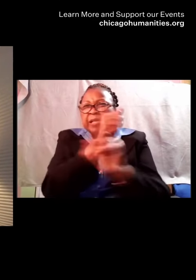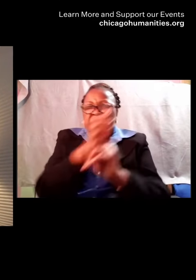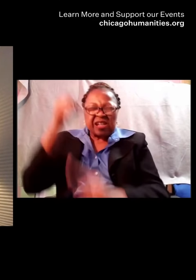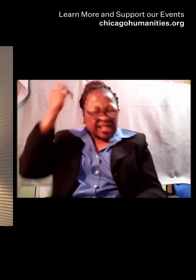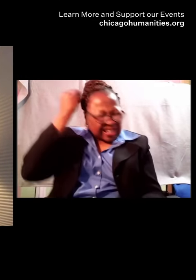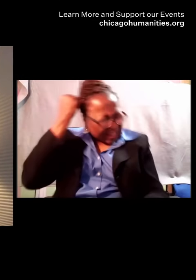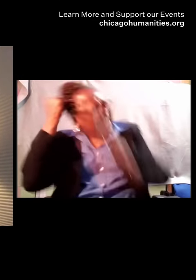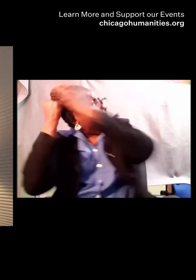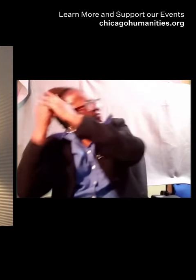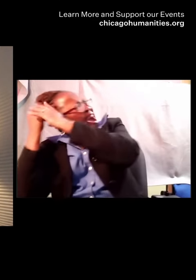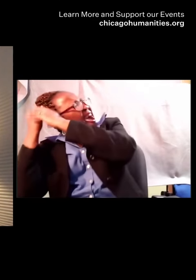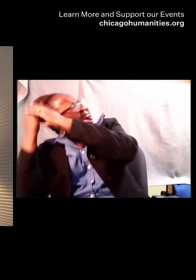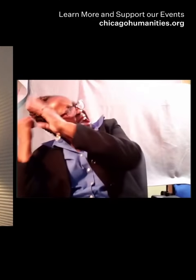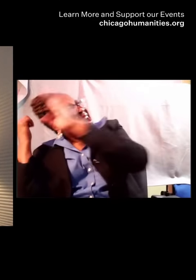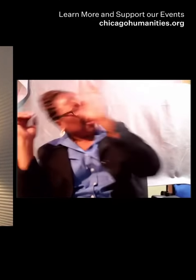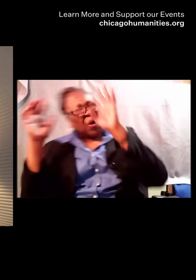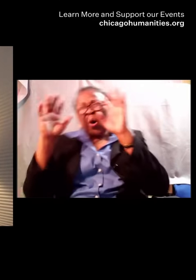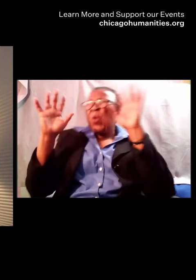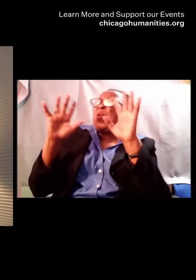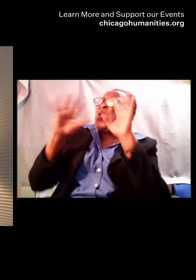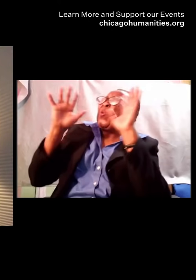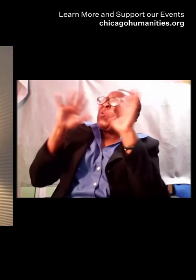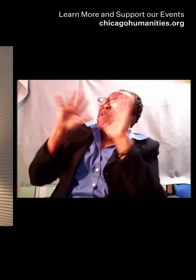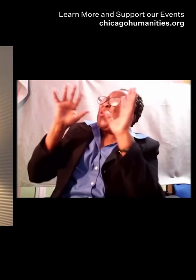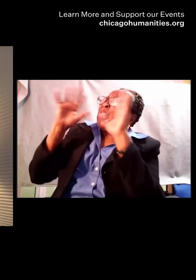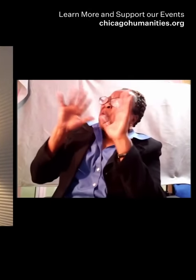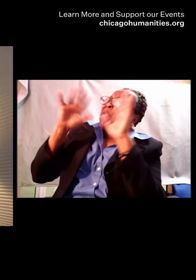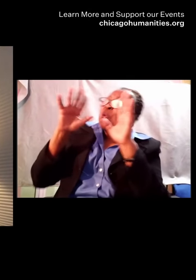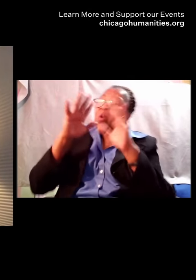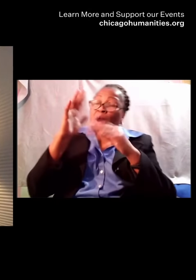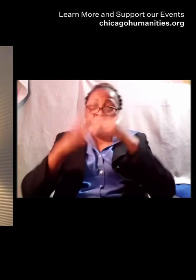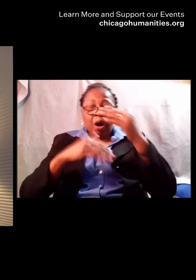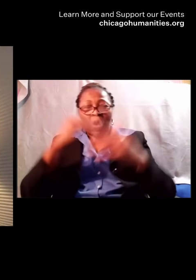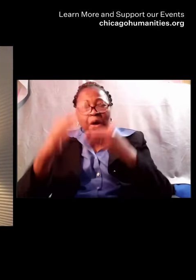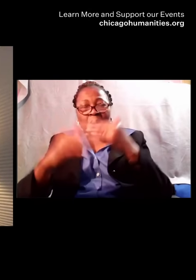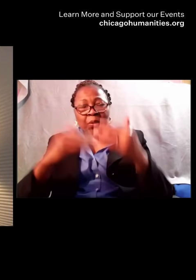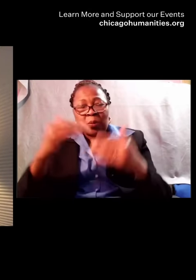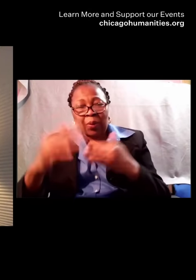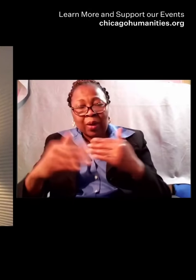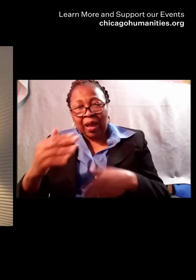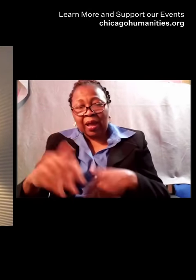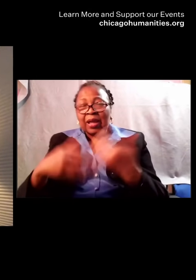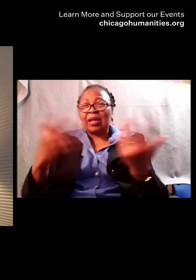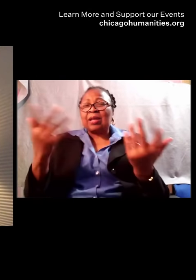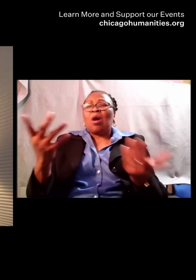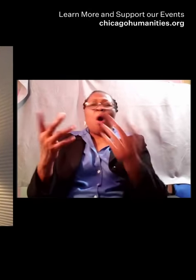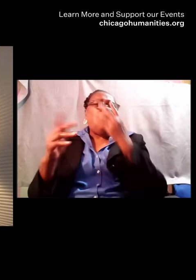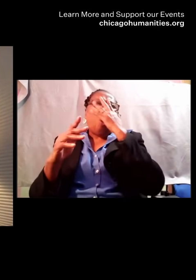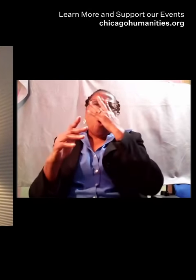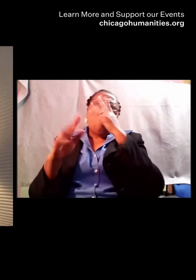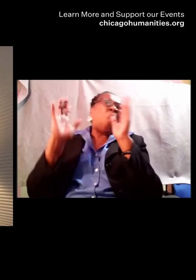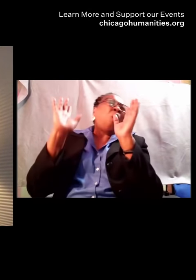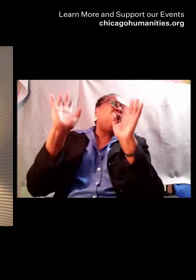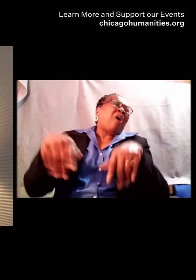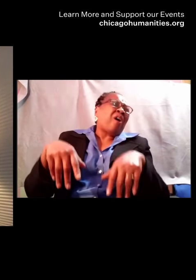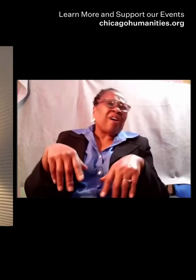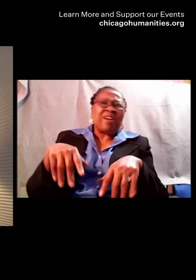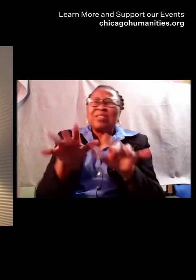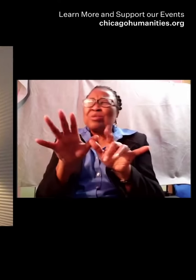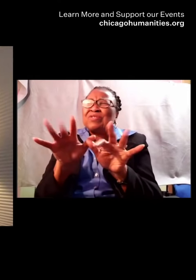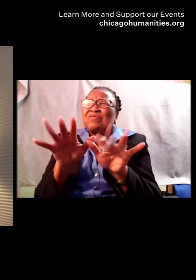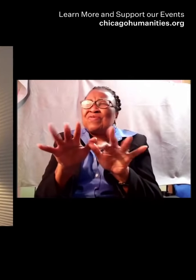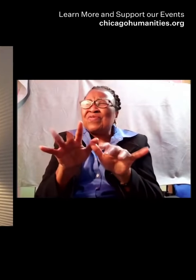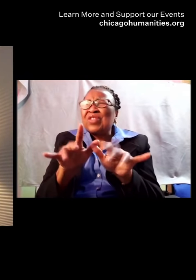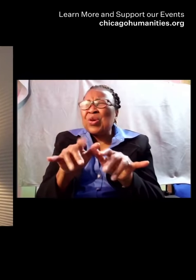females who cried, wee, wee, wee, all the way to the bone. Heck, it was only flirting, plus a candid sense of